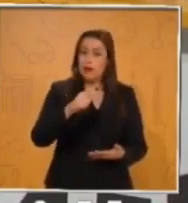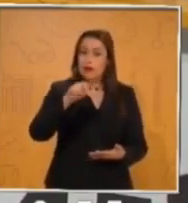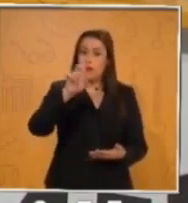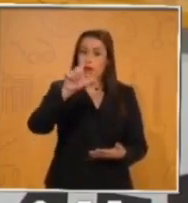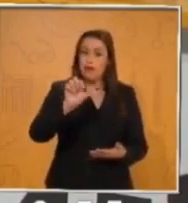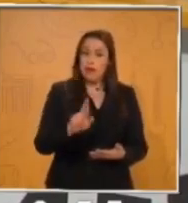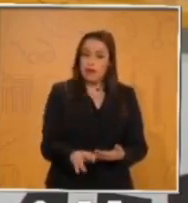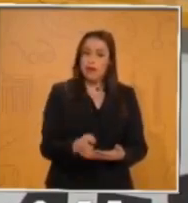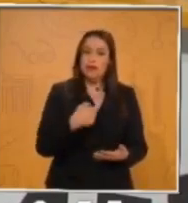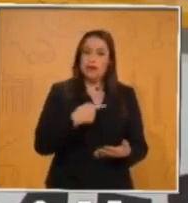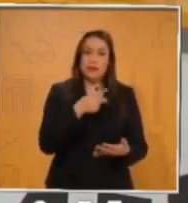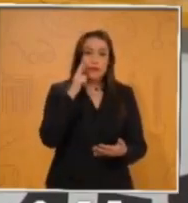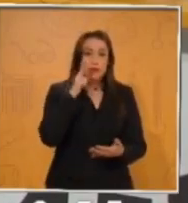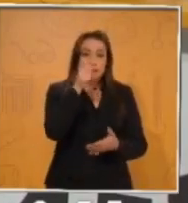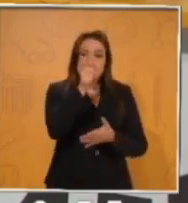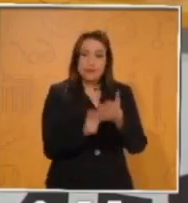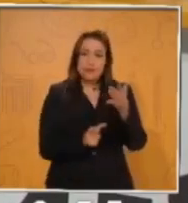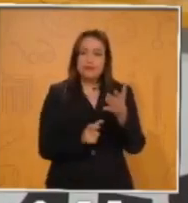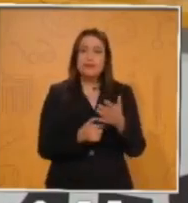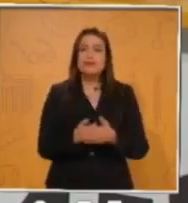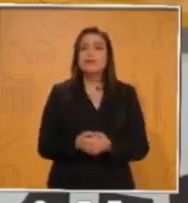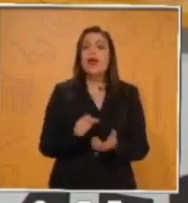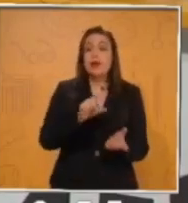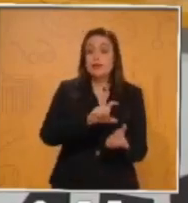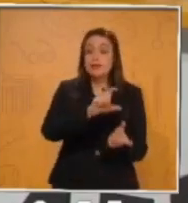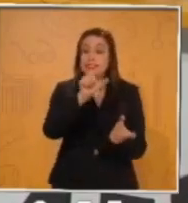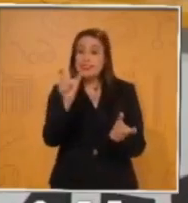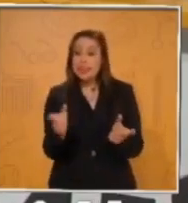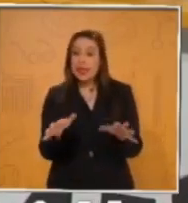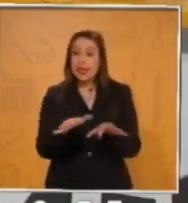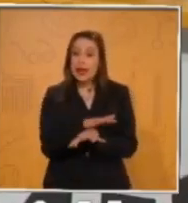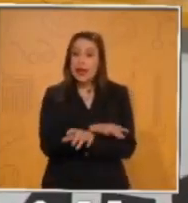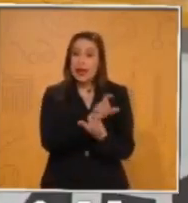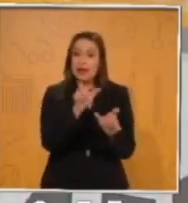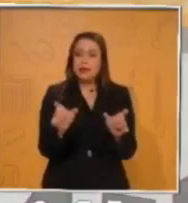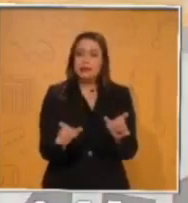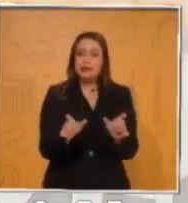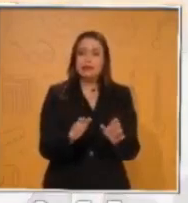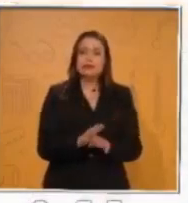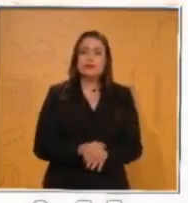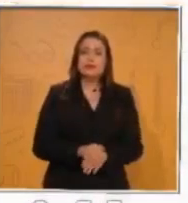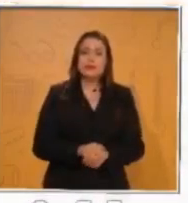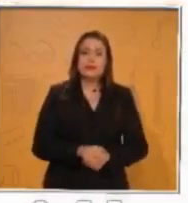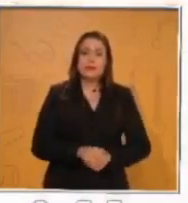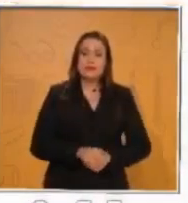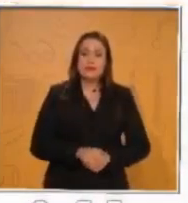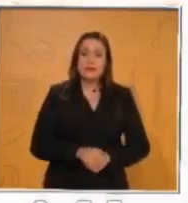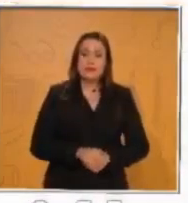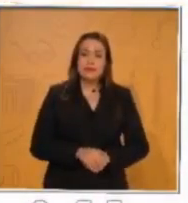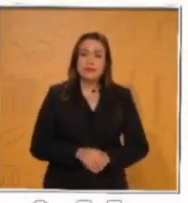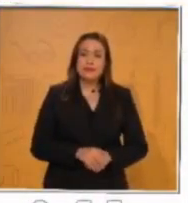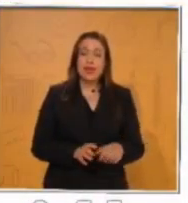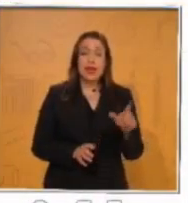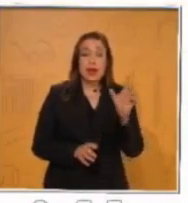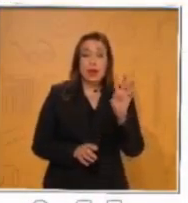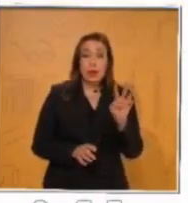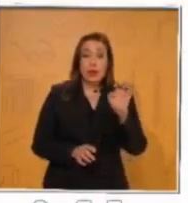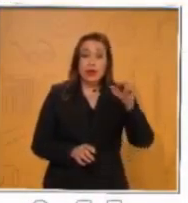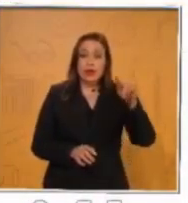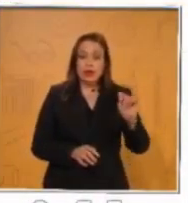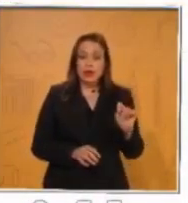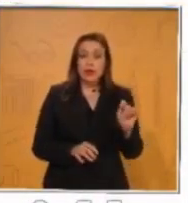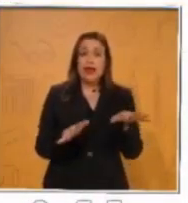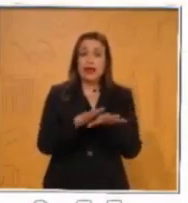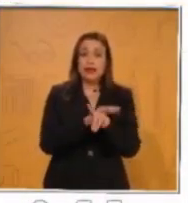right. Play, a regular. Went, it's irregular verb.